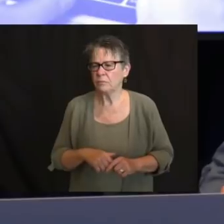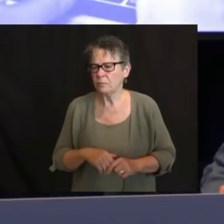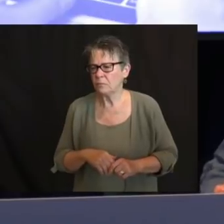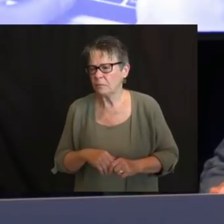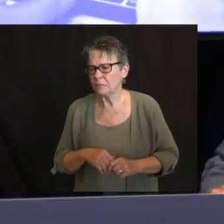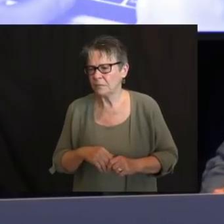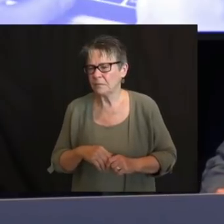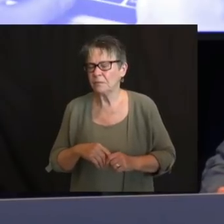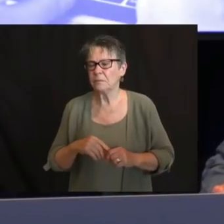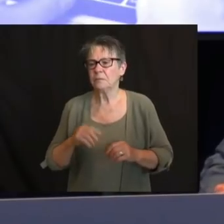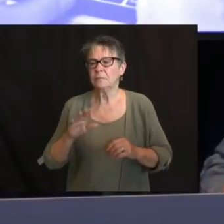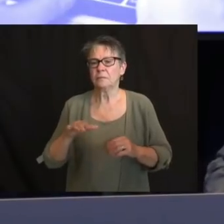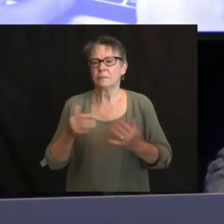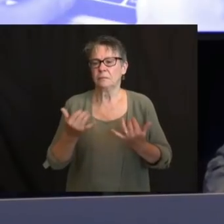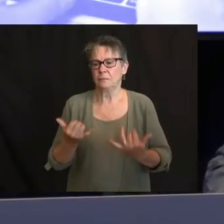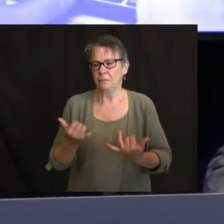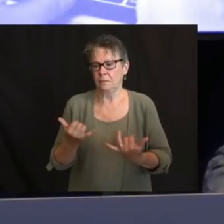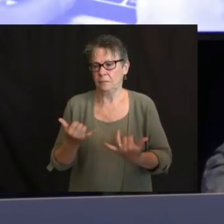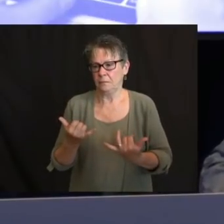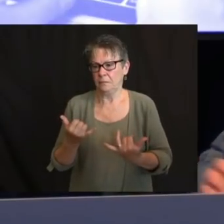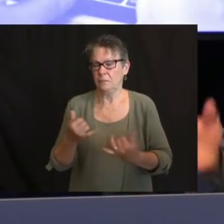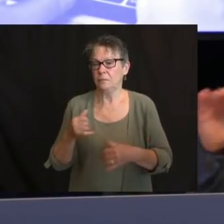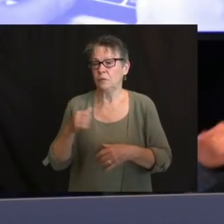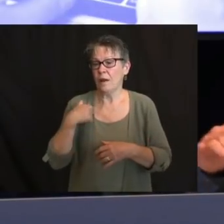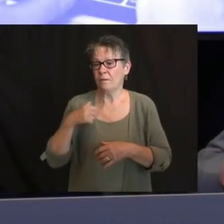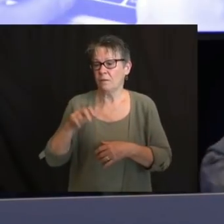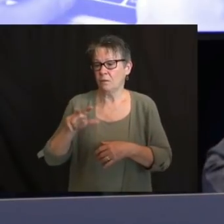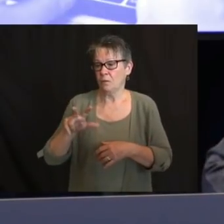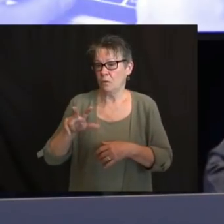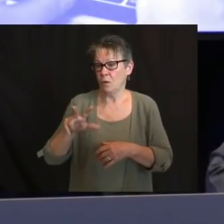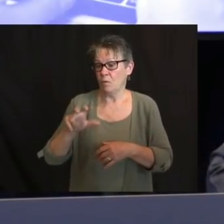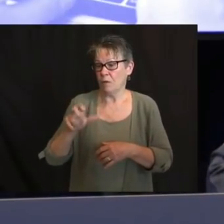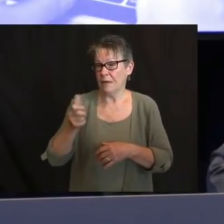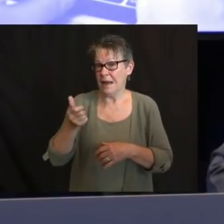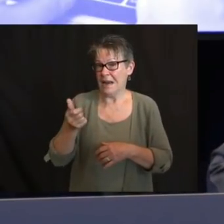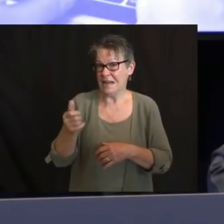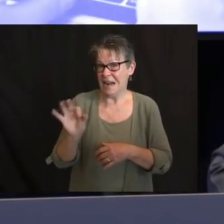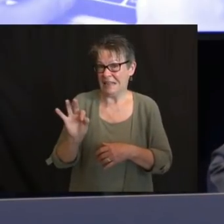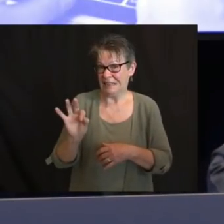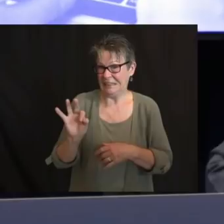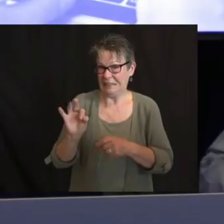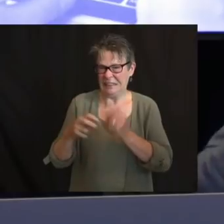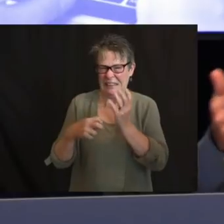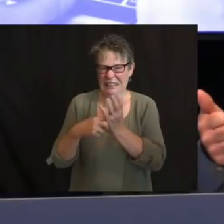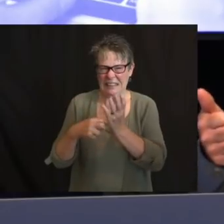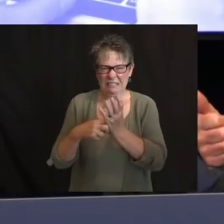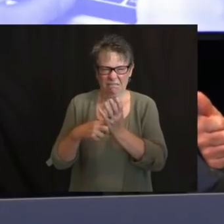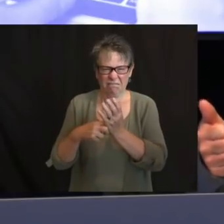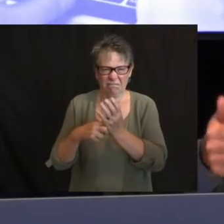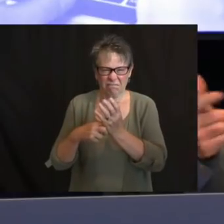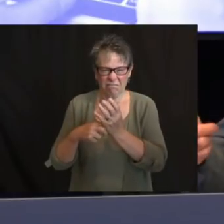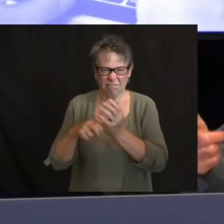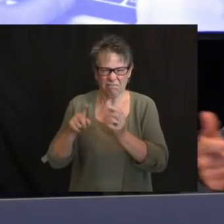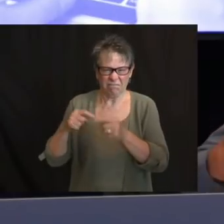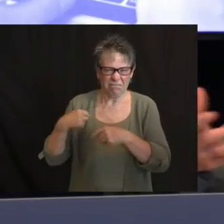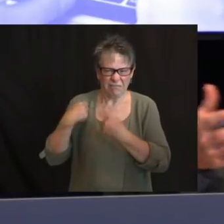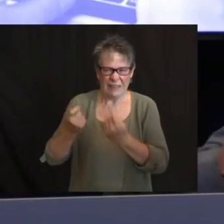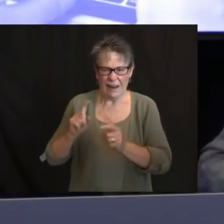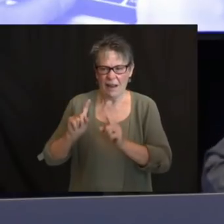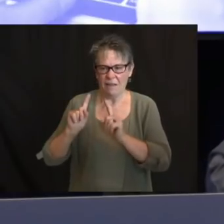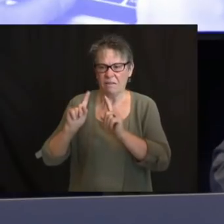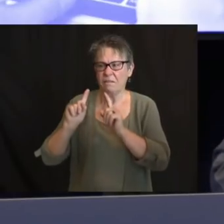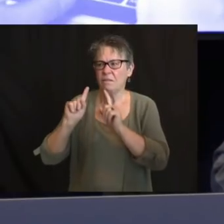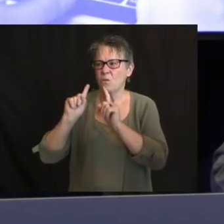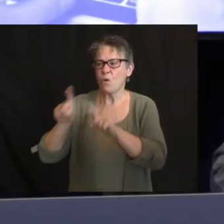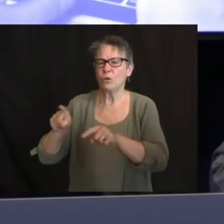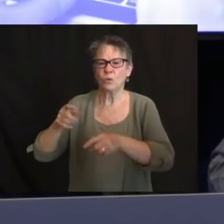3,371 non-compliance issues. So that could be again, not indictable, a warning, a written warning.